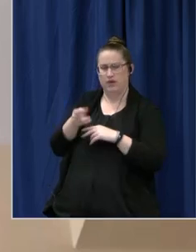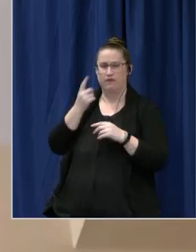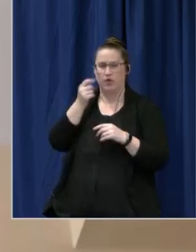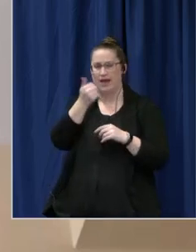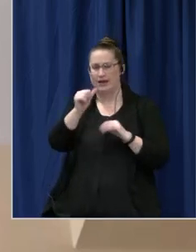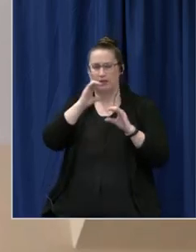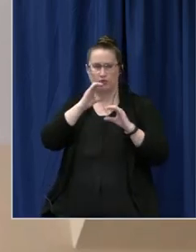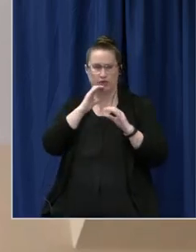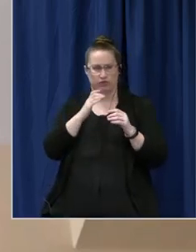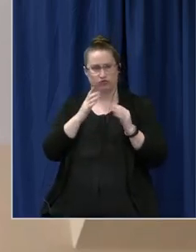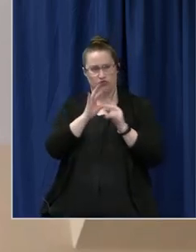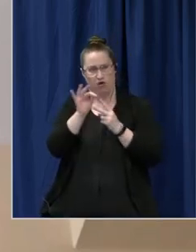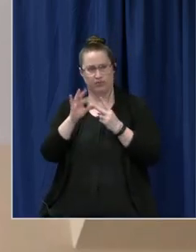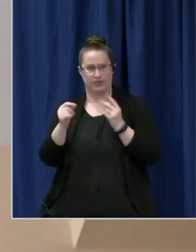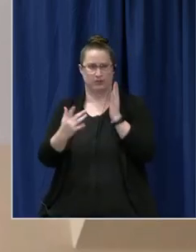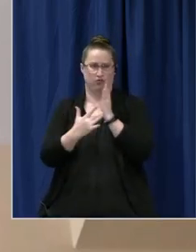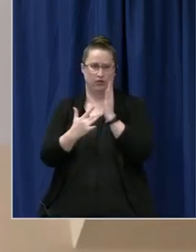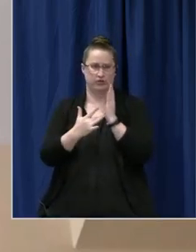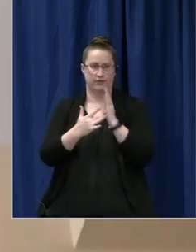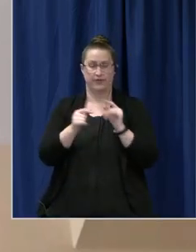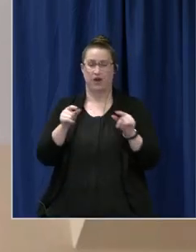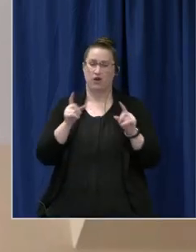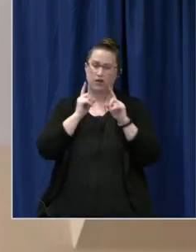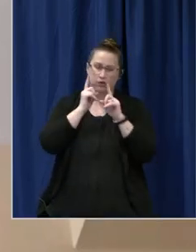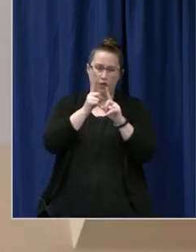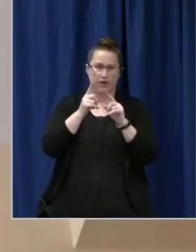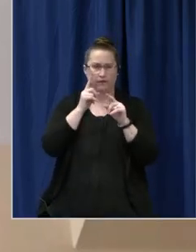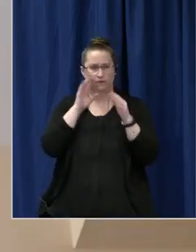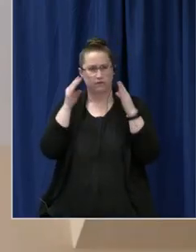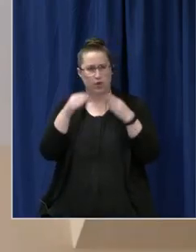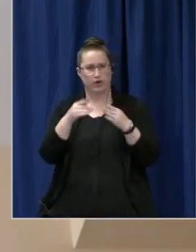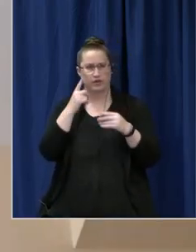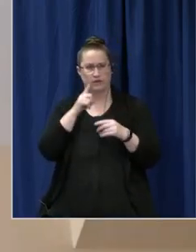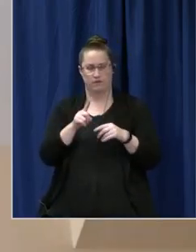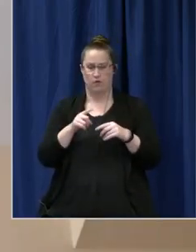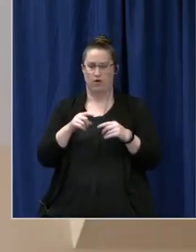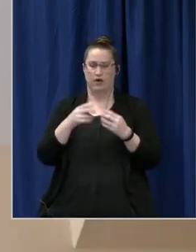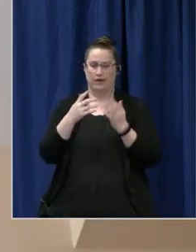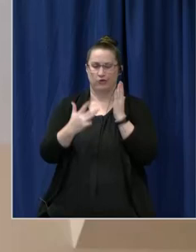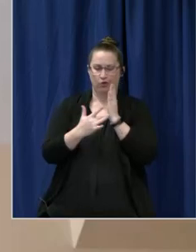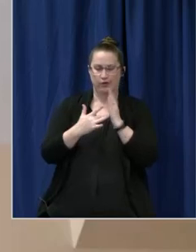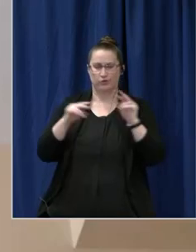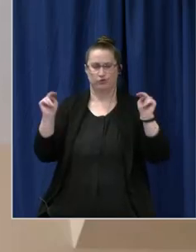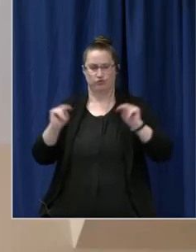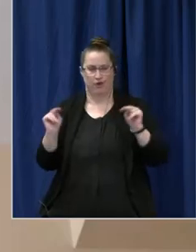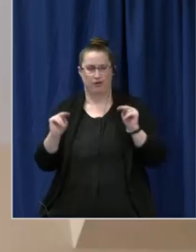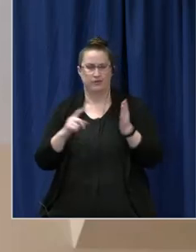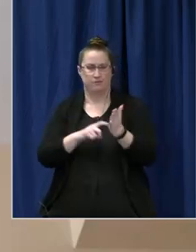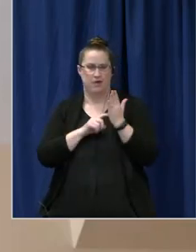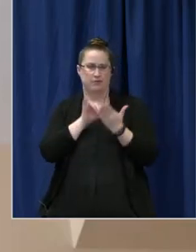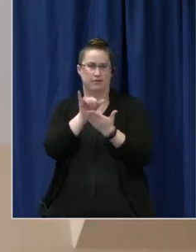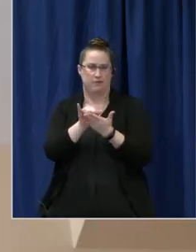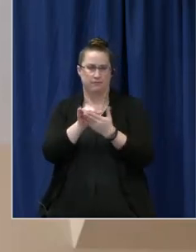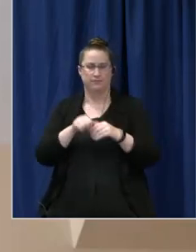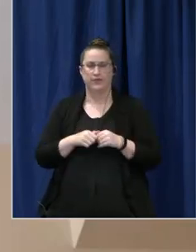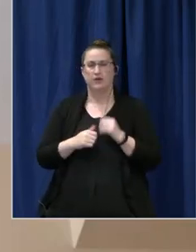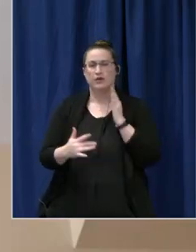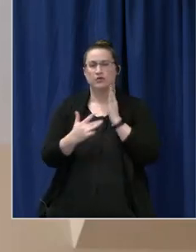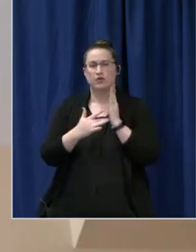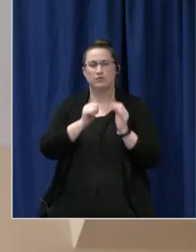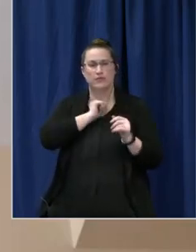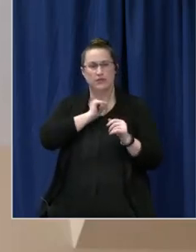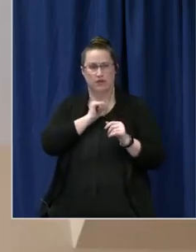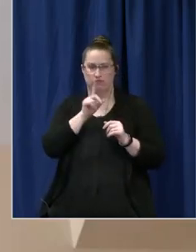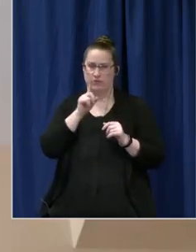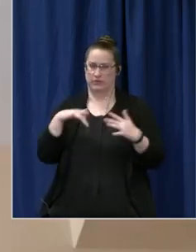options and technologies? Doesn't our essential focus on technology neutrality demand it? This is a technology about which I personally am